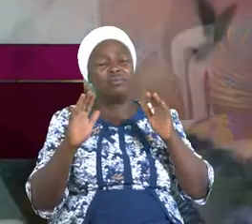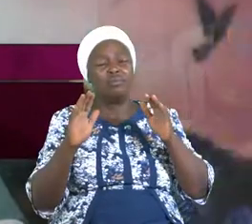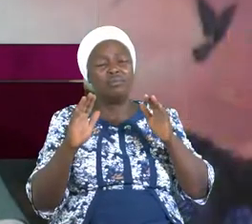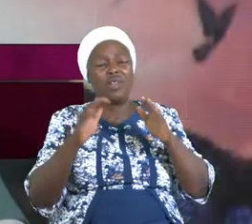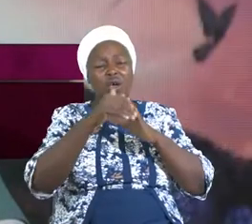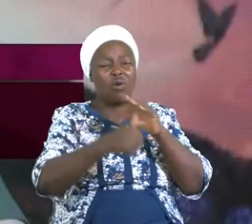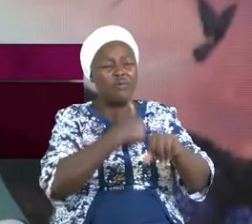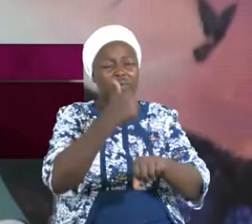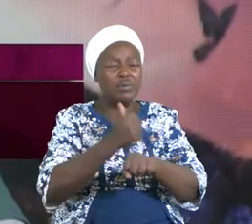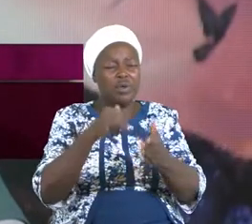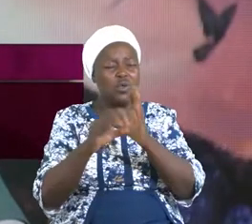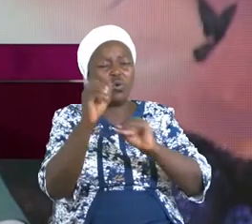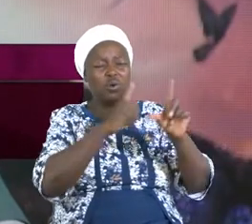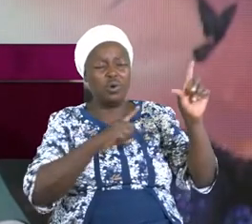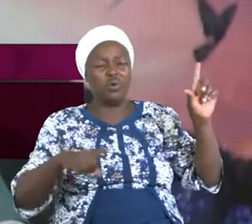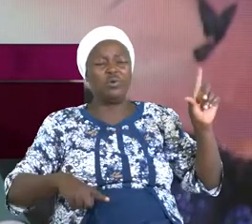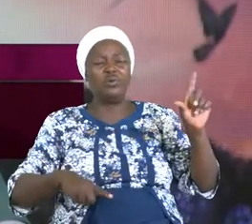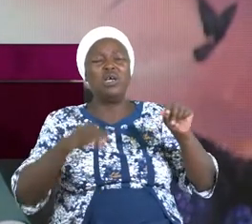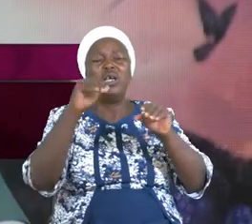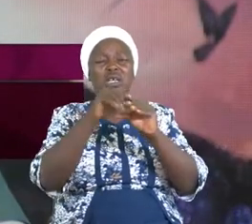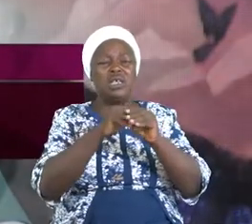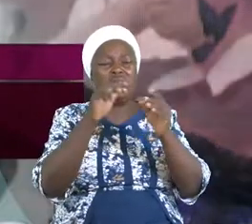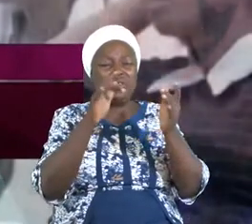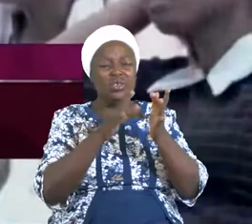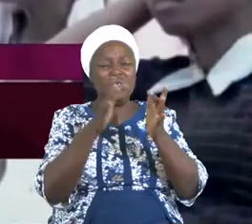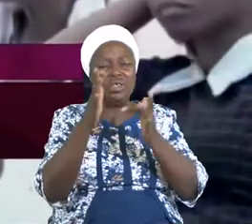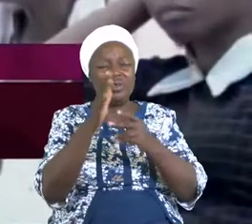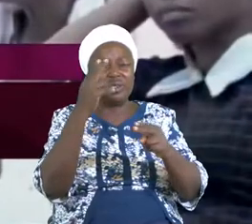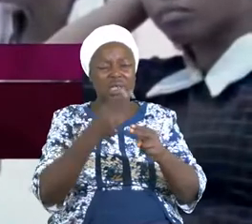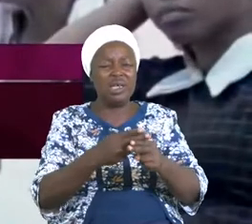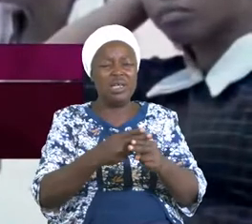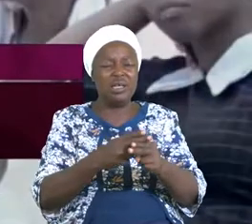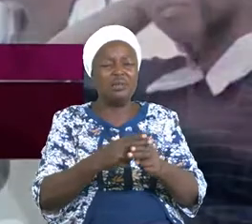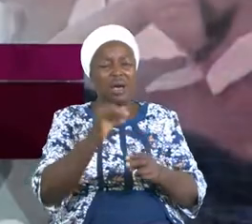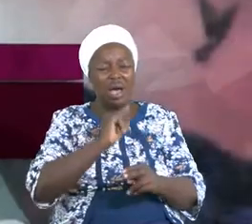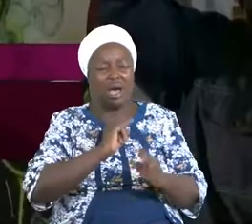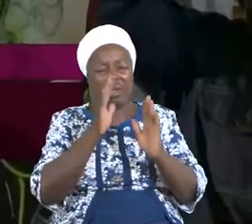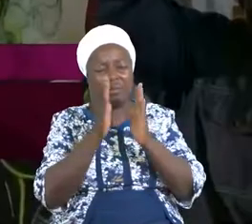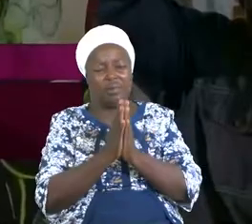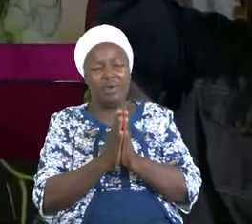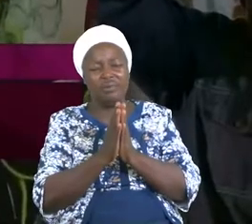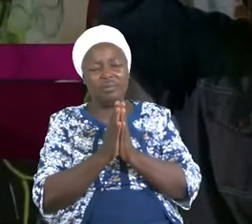O Lord. Amen. In Jesus' name, I pray.